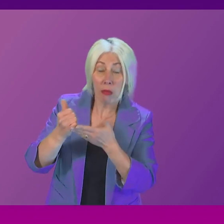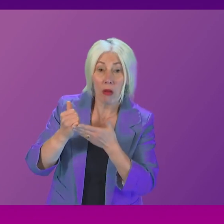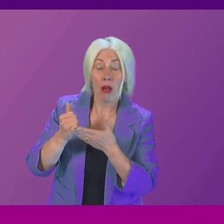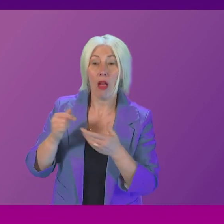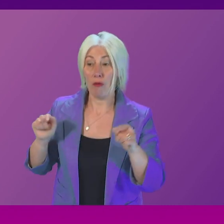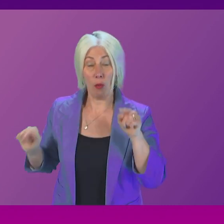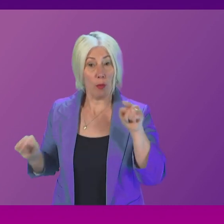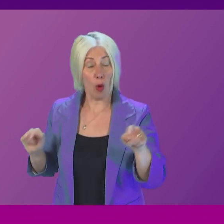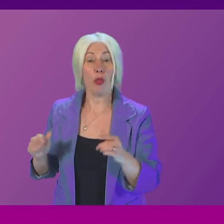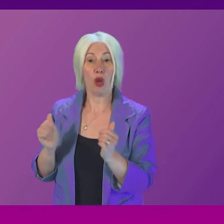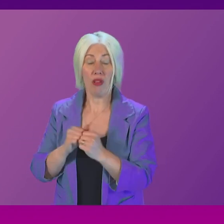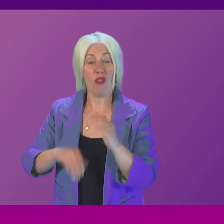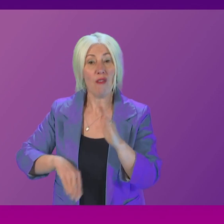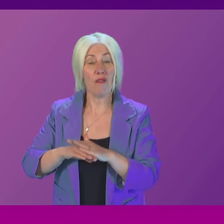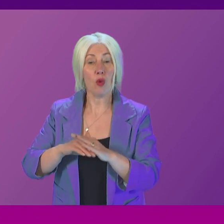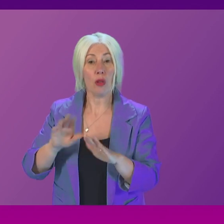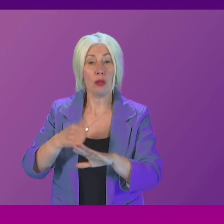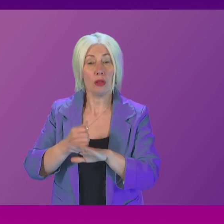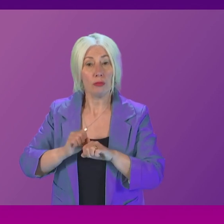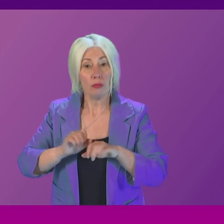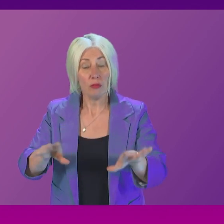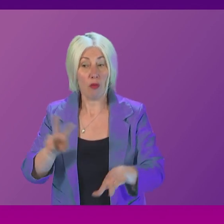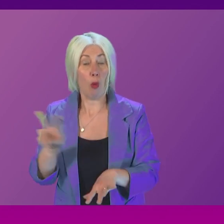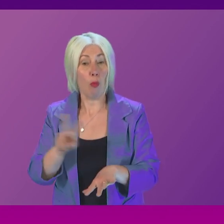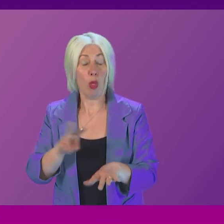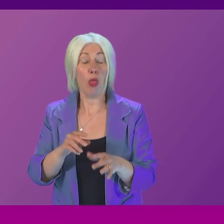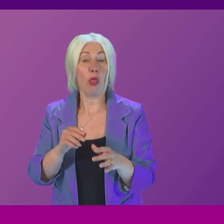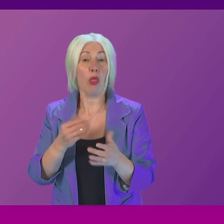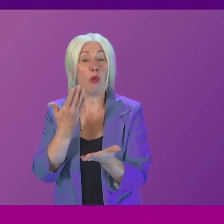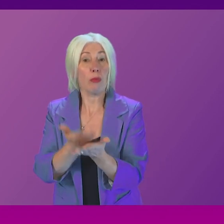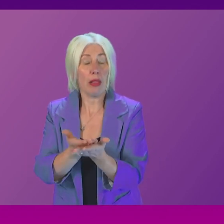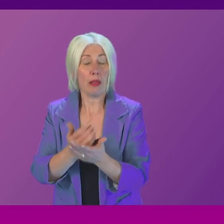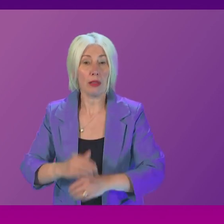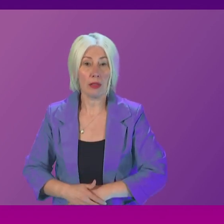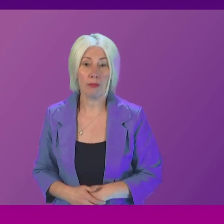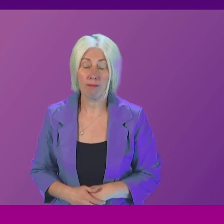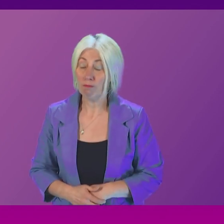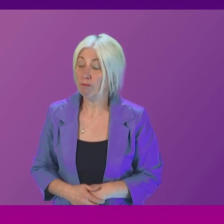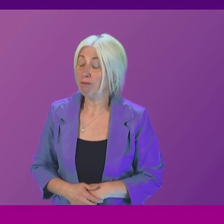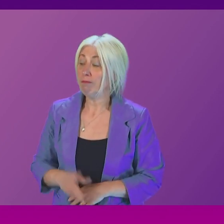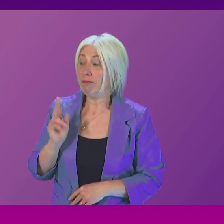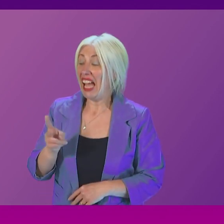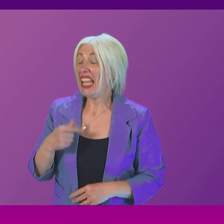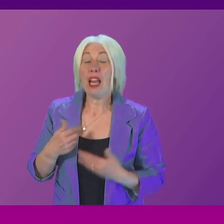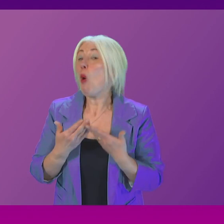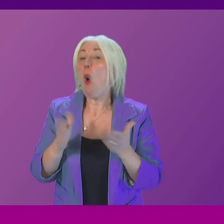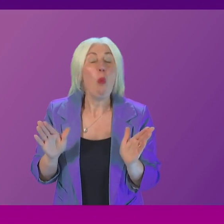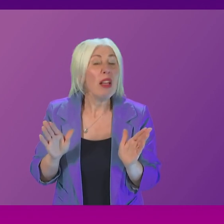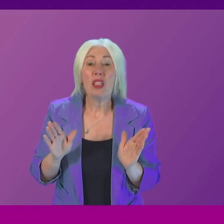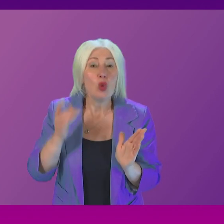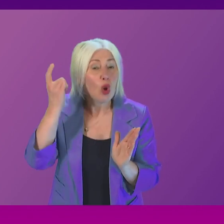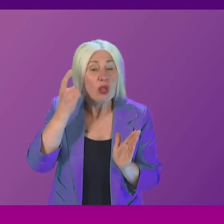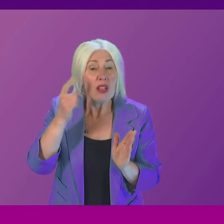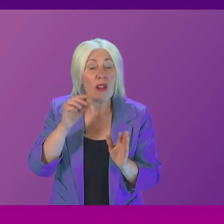is a full implementation of the SLC bills? I'm certainly open again to consider whether a